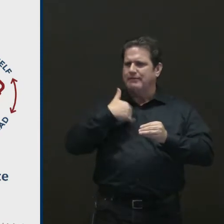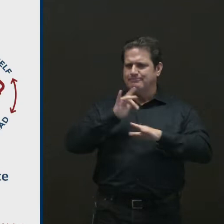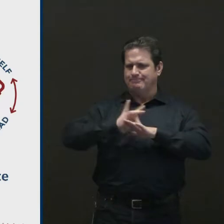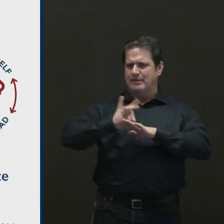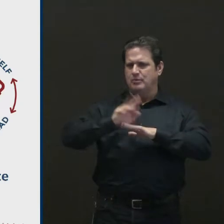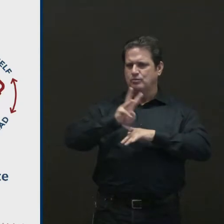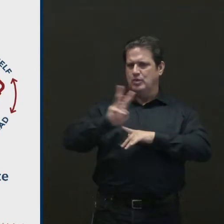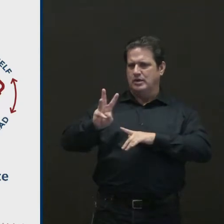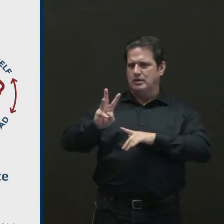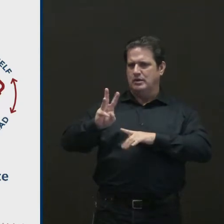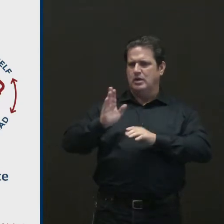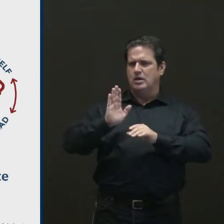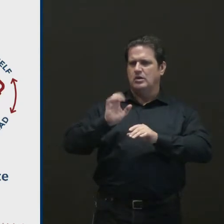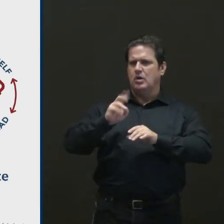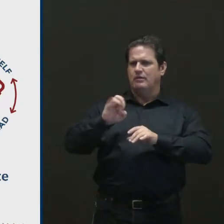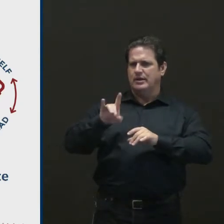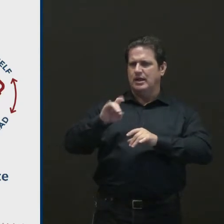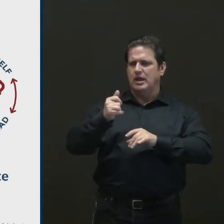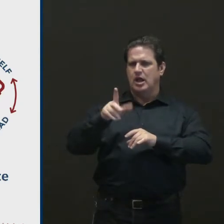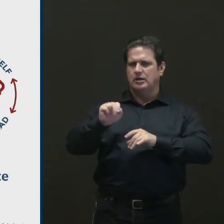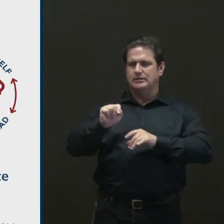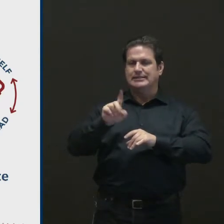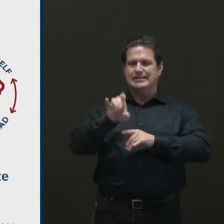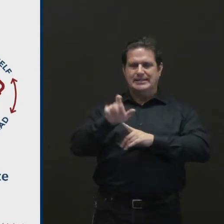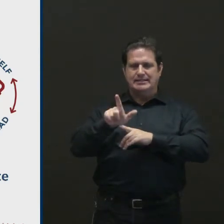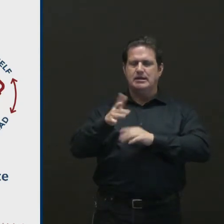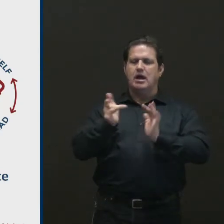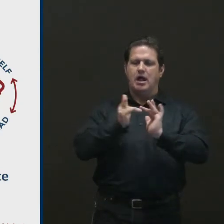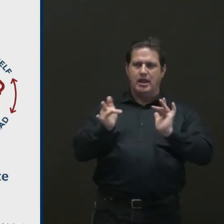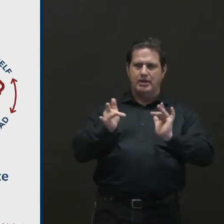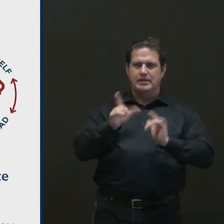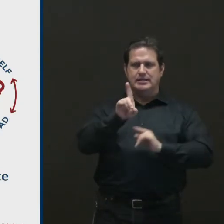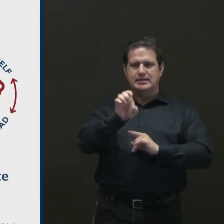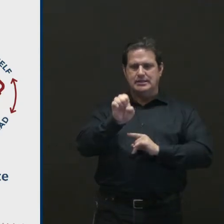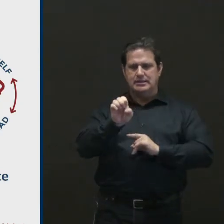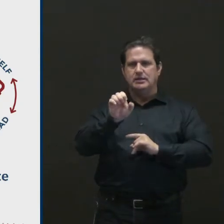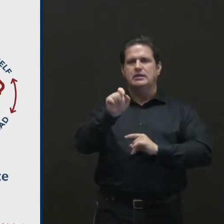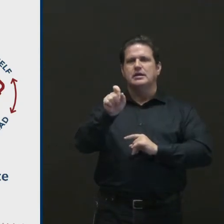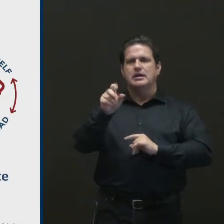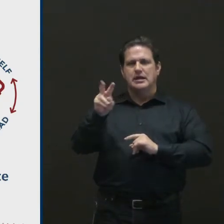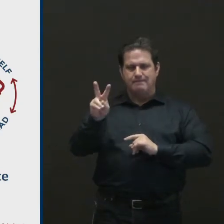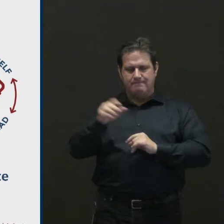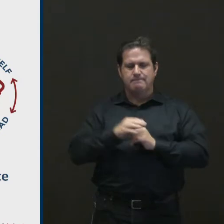available about COVID Alert DE by going online to